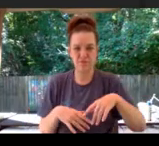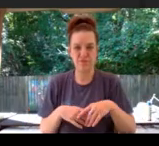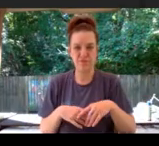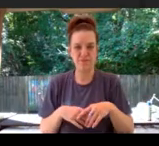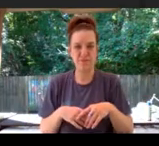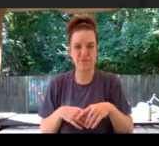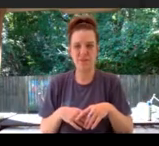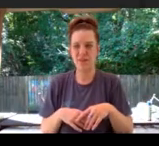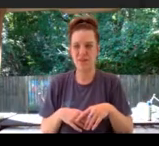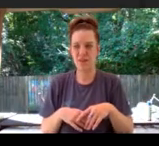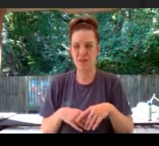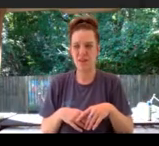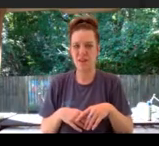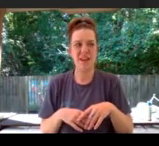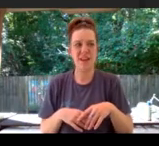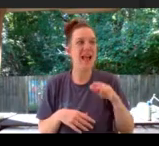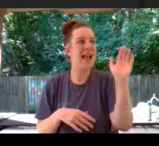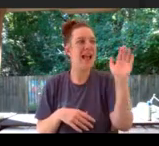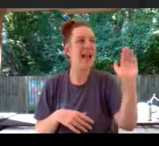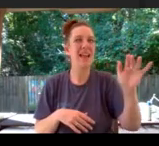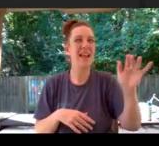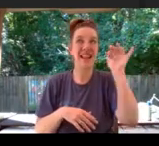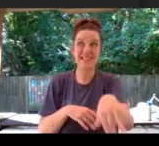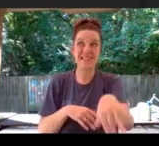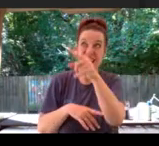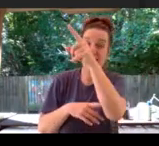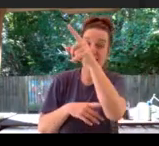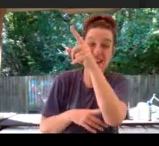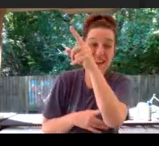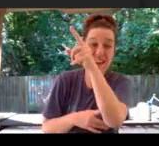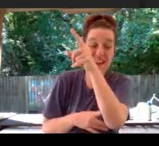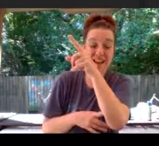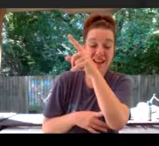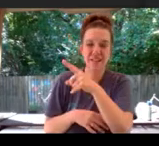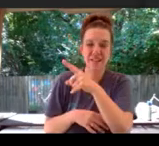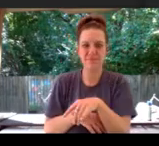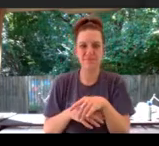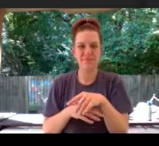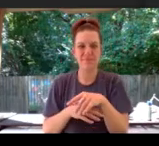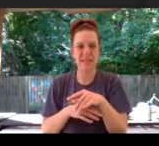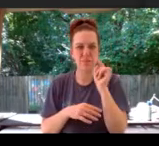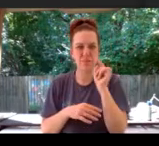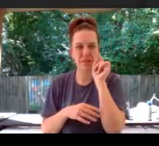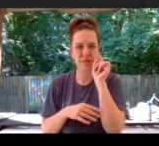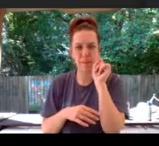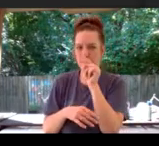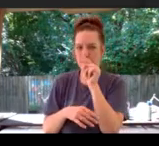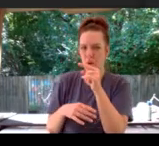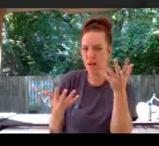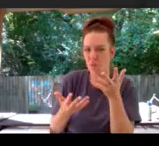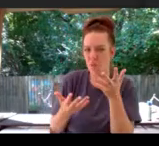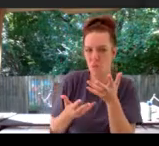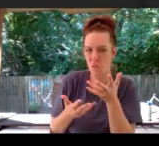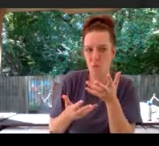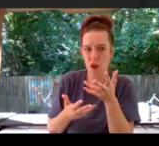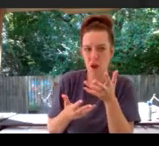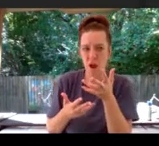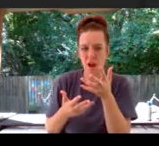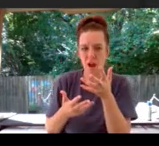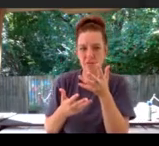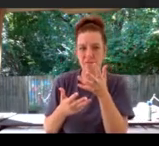it?" He was pointing at a recessed lever at the head of the